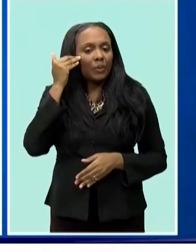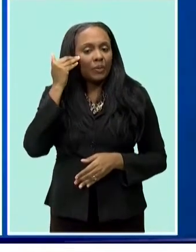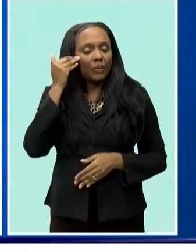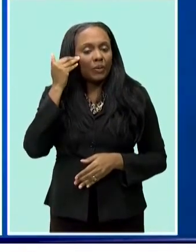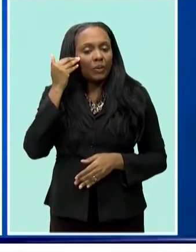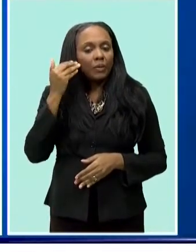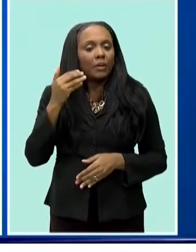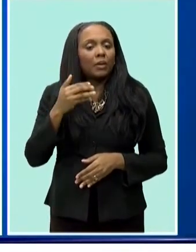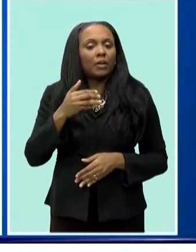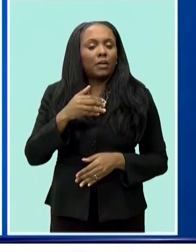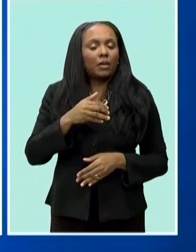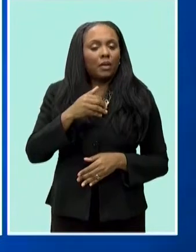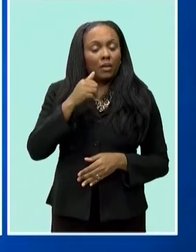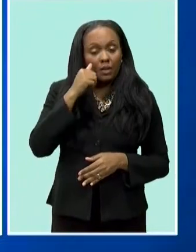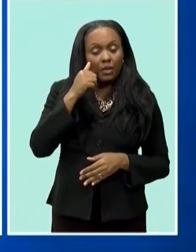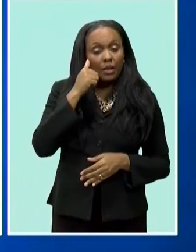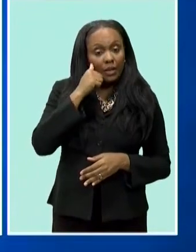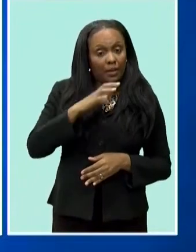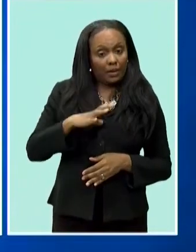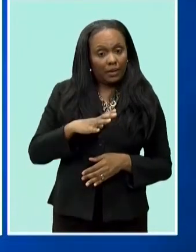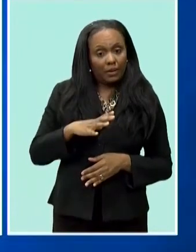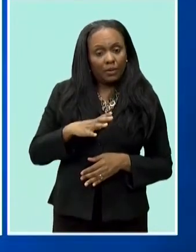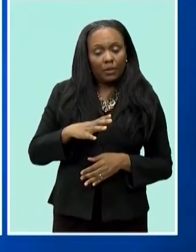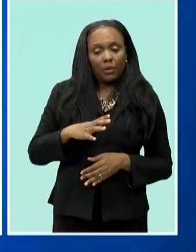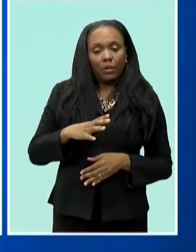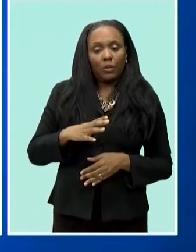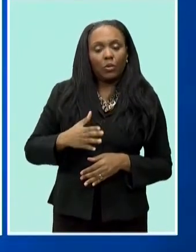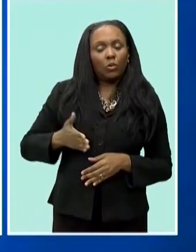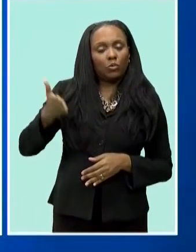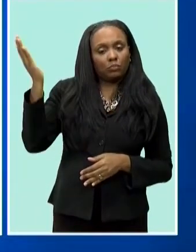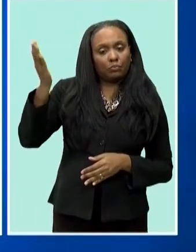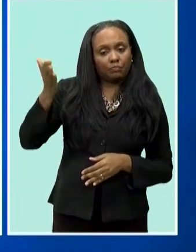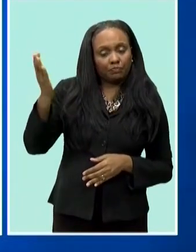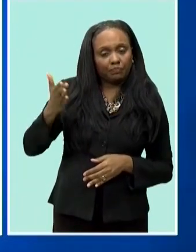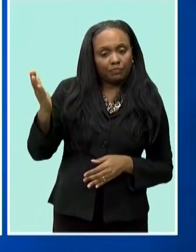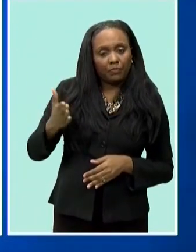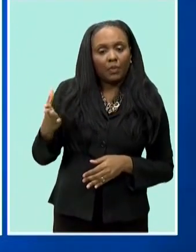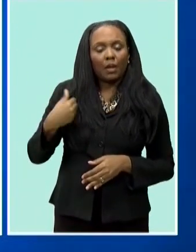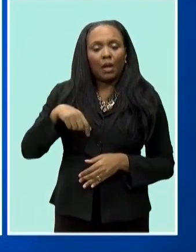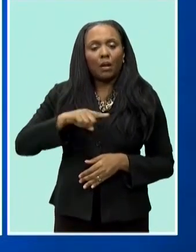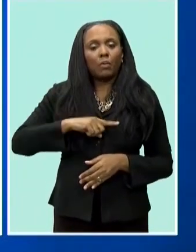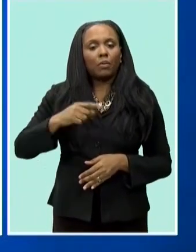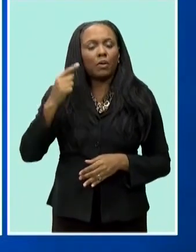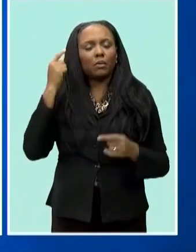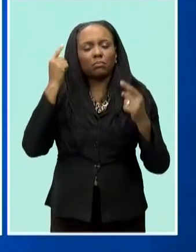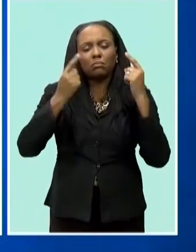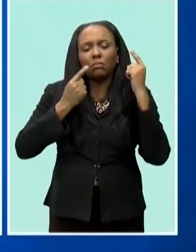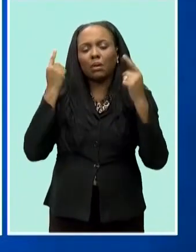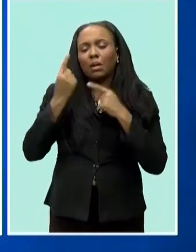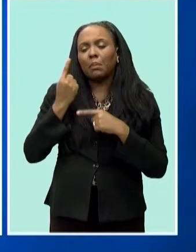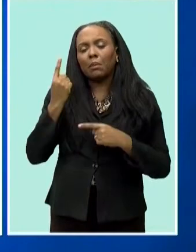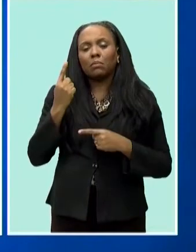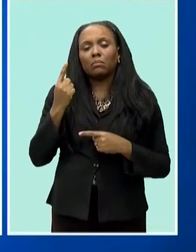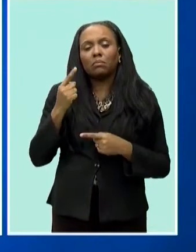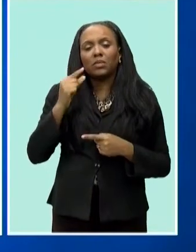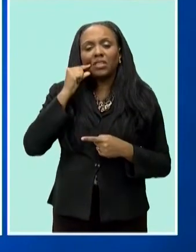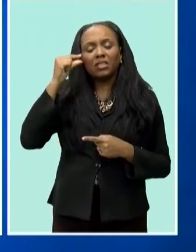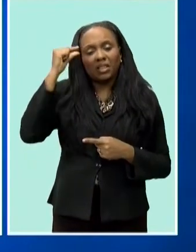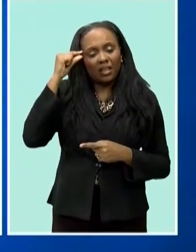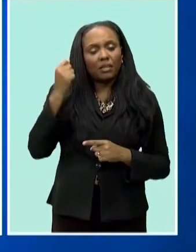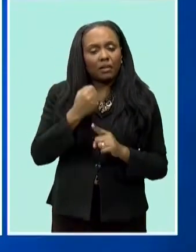presented an excellent paper. And we will be, to some extent, considering that at this conference, looking